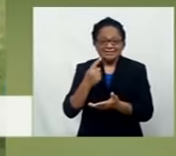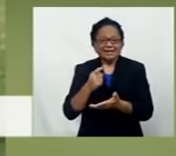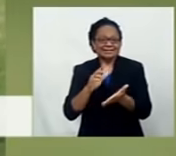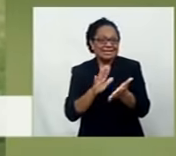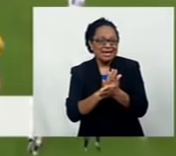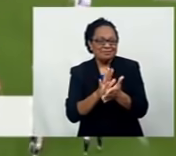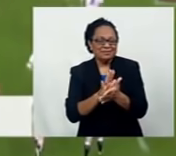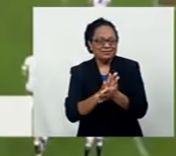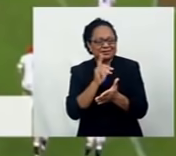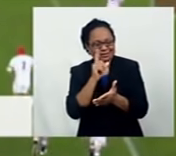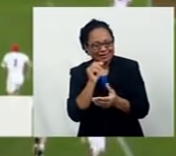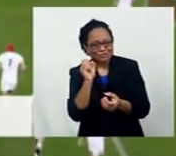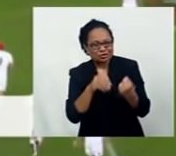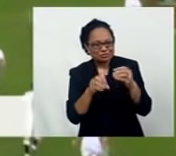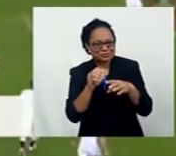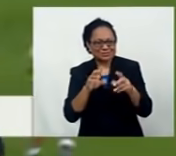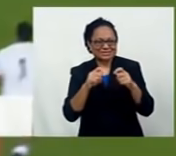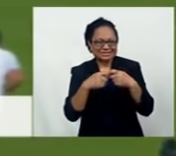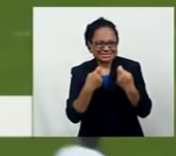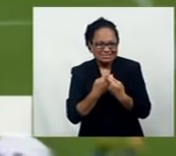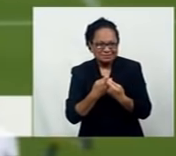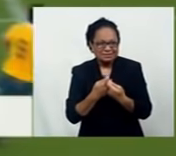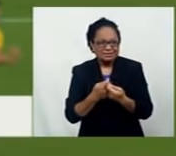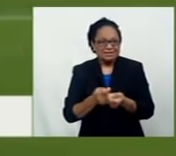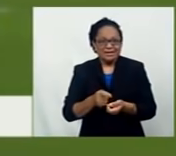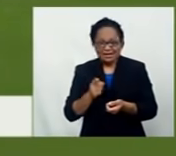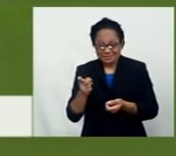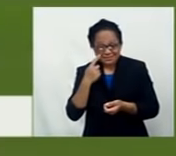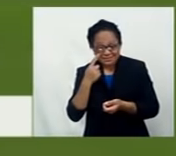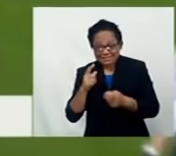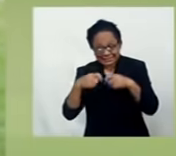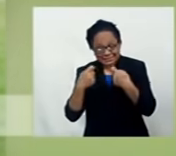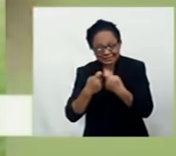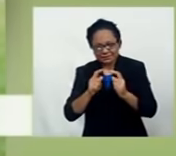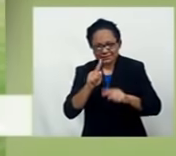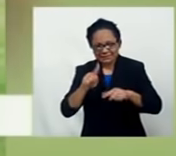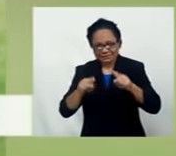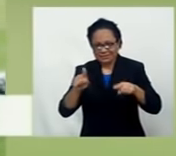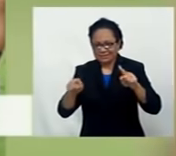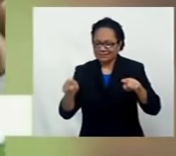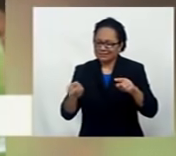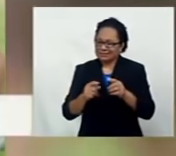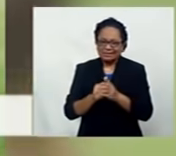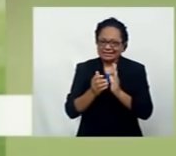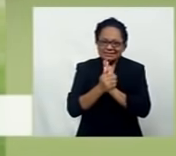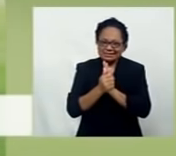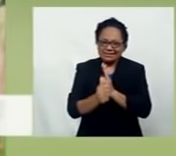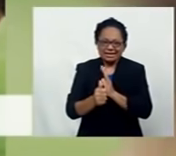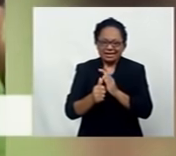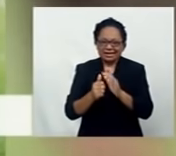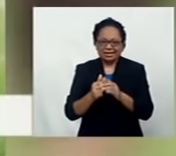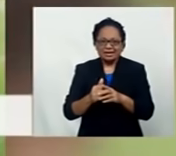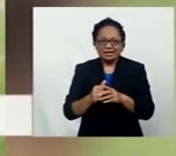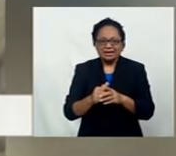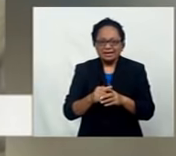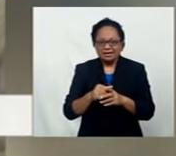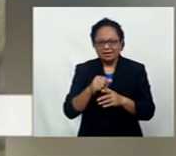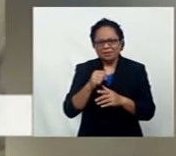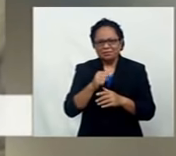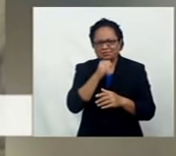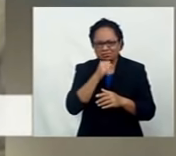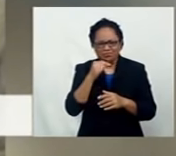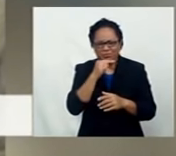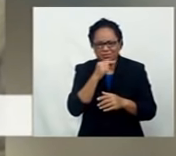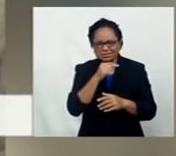contribute and be part of the group with a wide range of gifted players. To get as much knowledge as I can these next couple of days